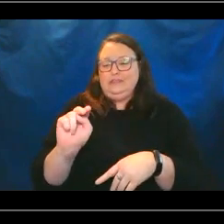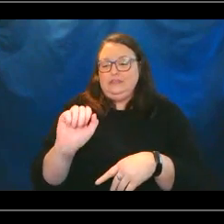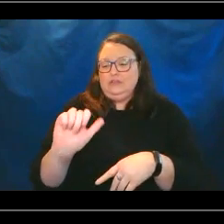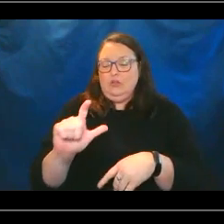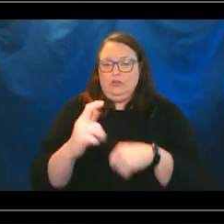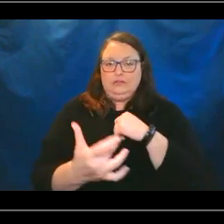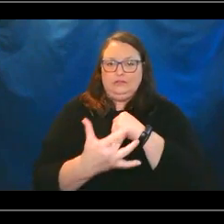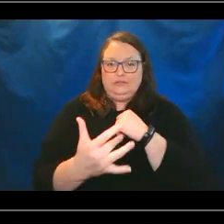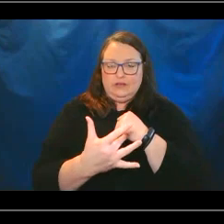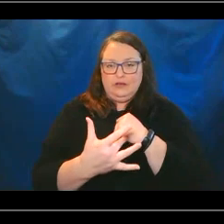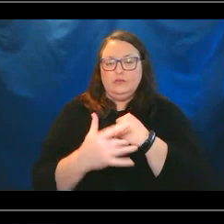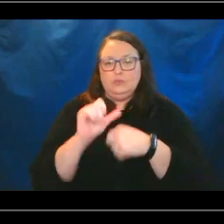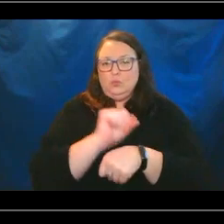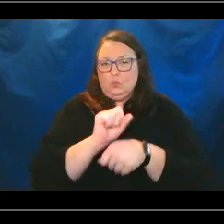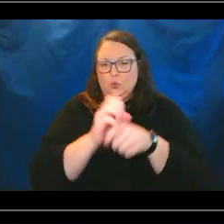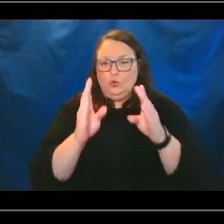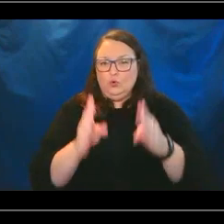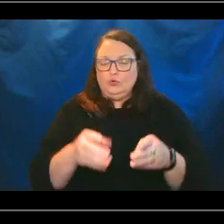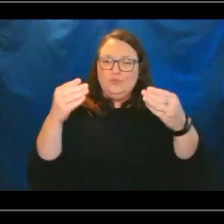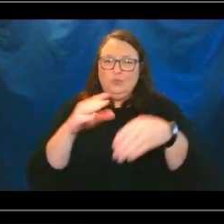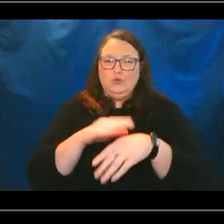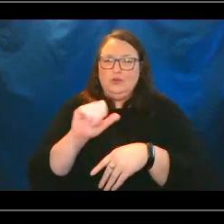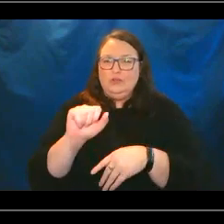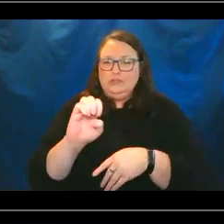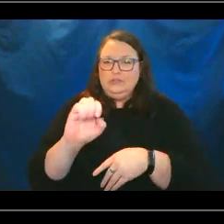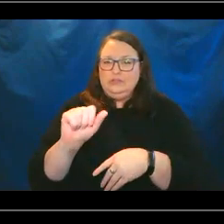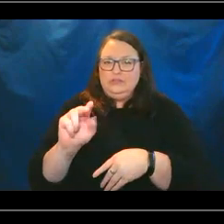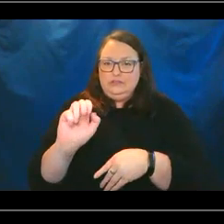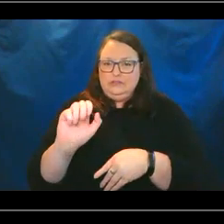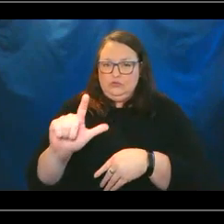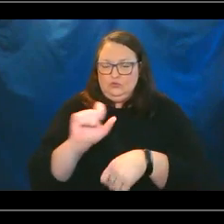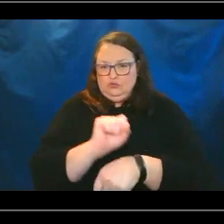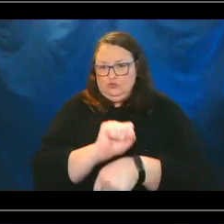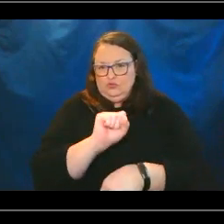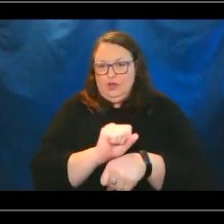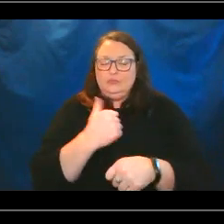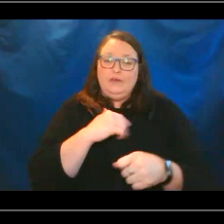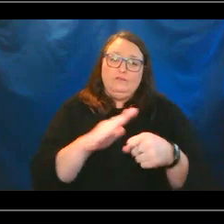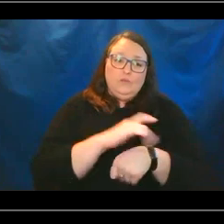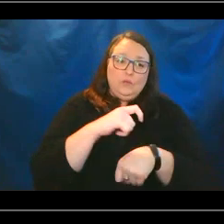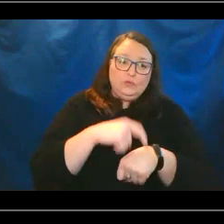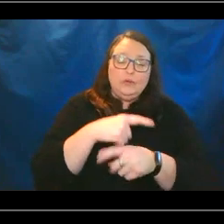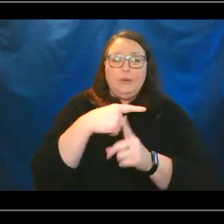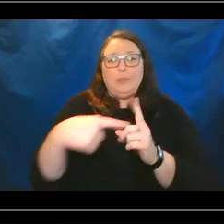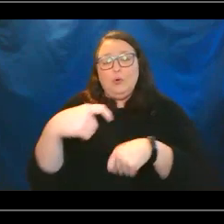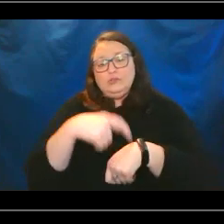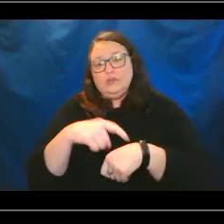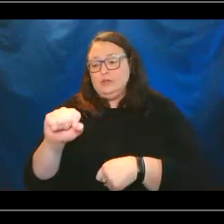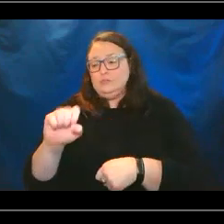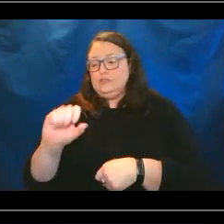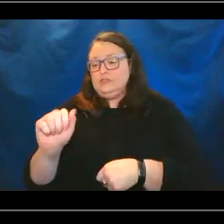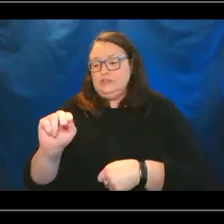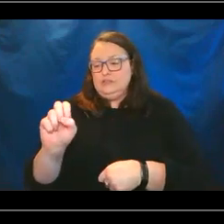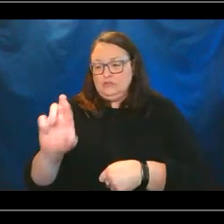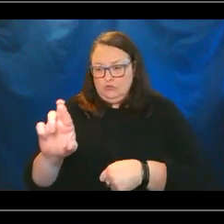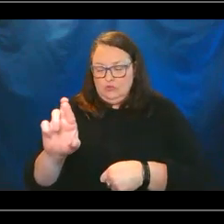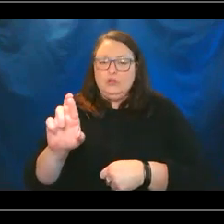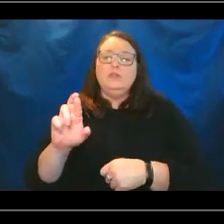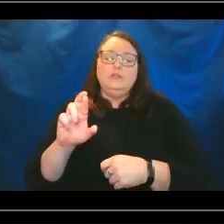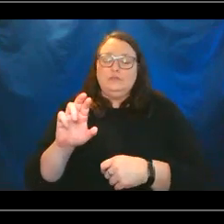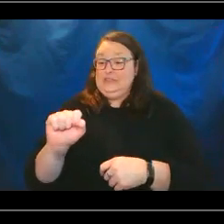more seasonal jobs. So there's a variety of full-time, seasonal to also part-time kind of compensation-based data collection too.